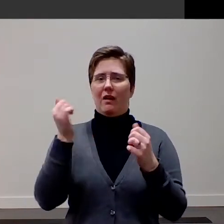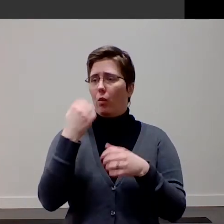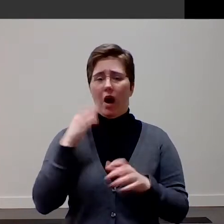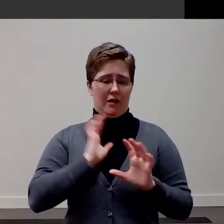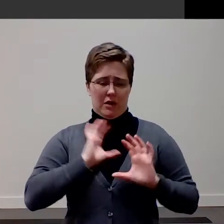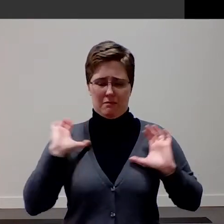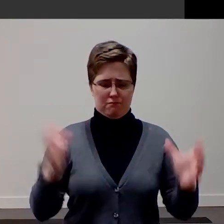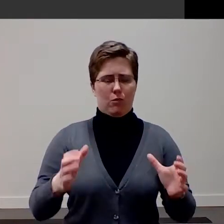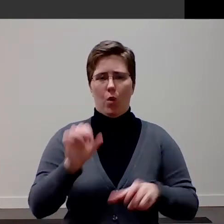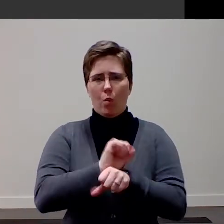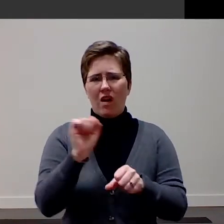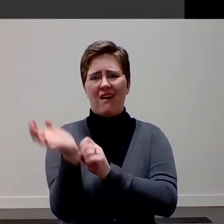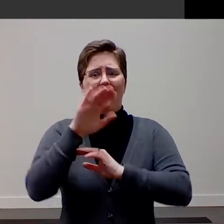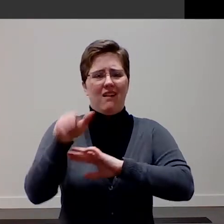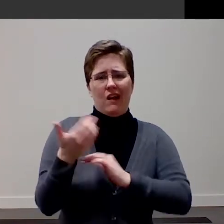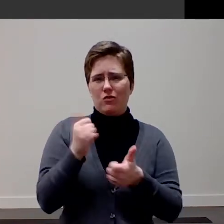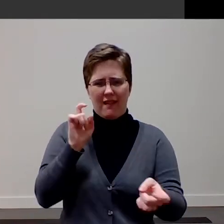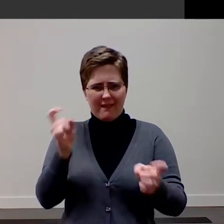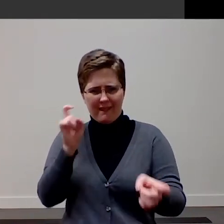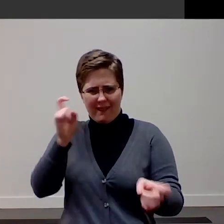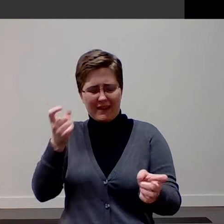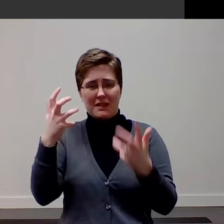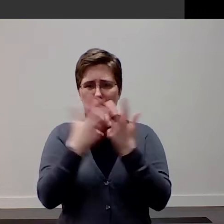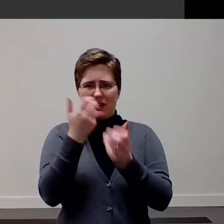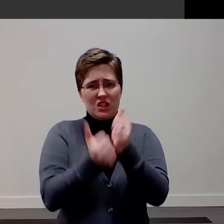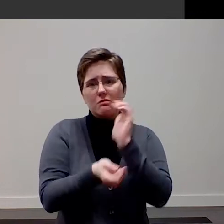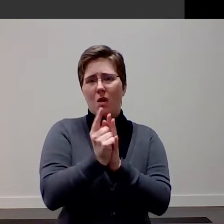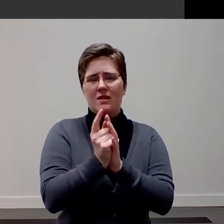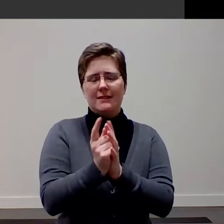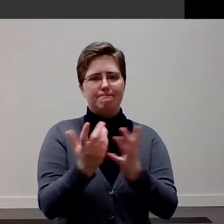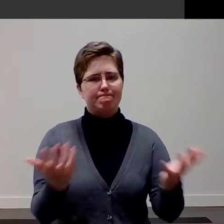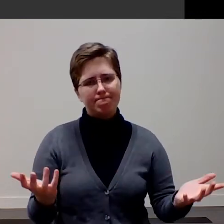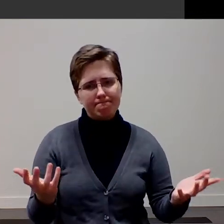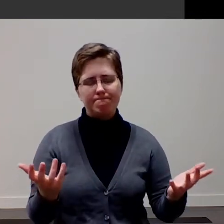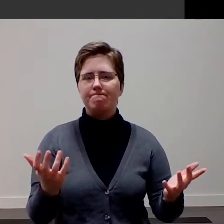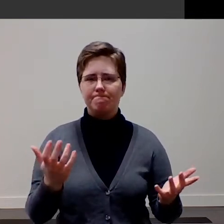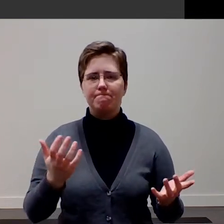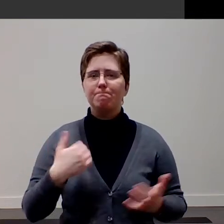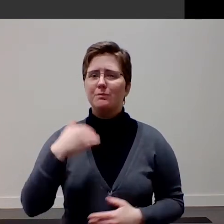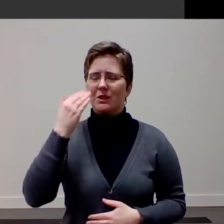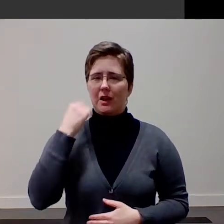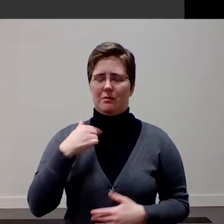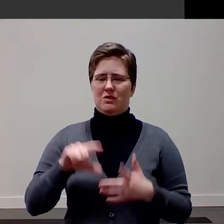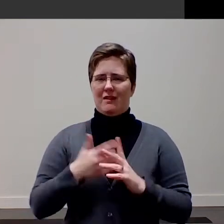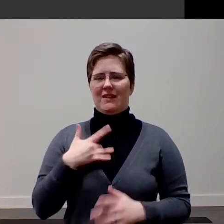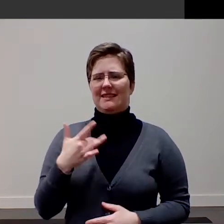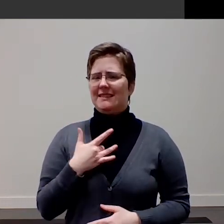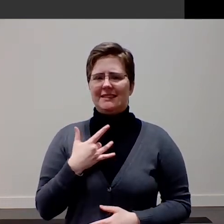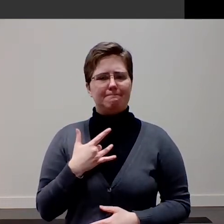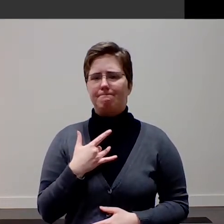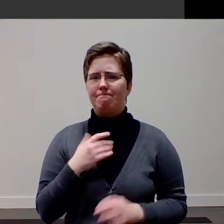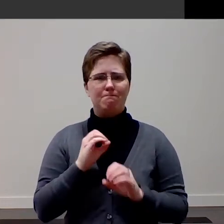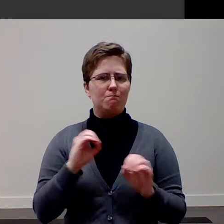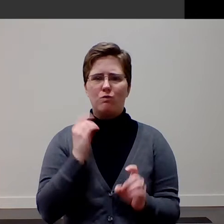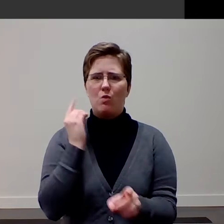day trying to make adjustments from moment to moment. And I know that I'm starting to feel like there's no